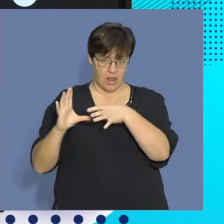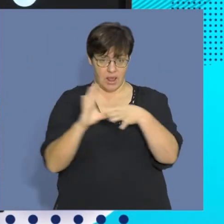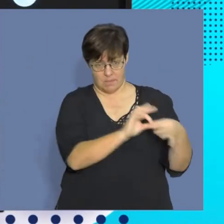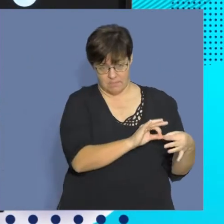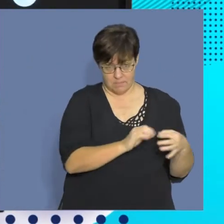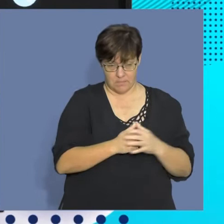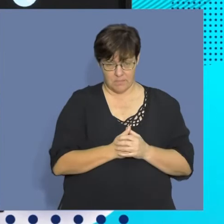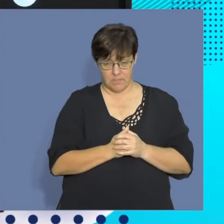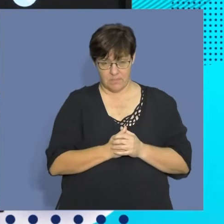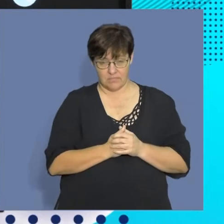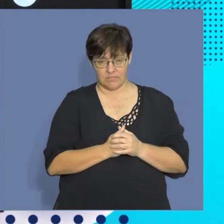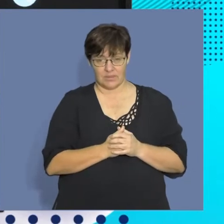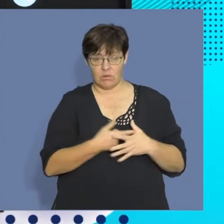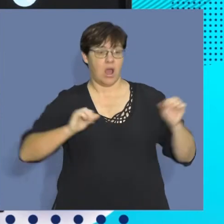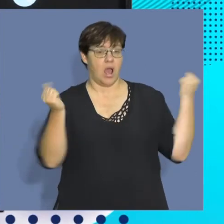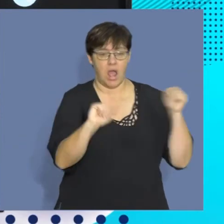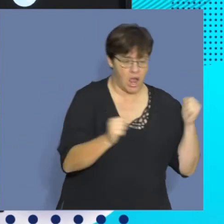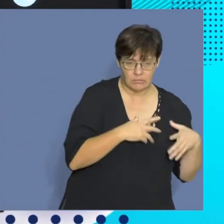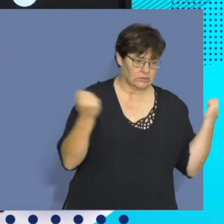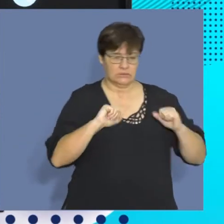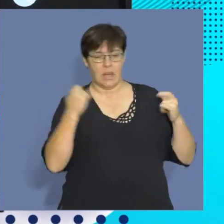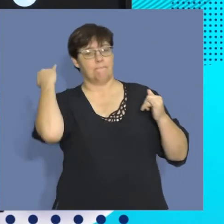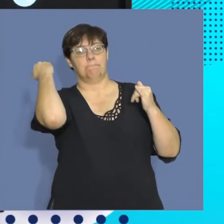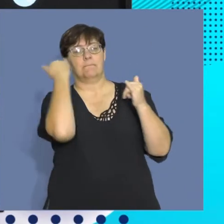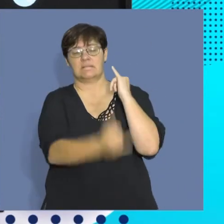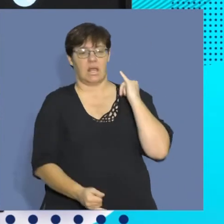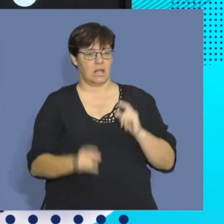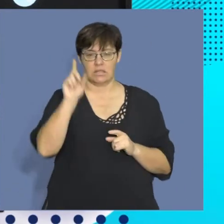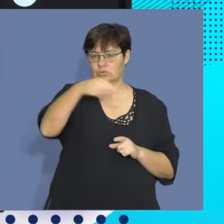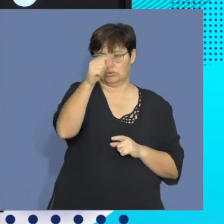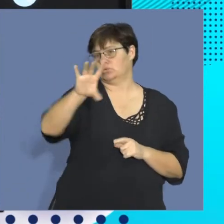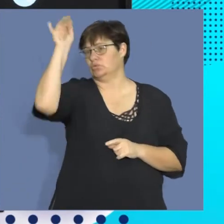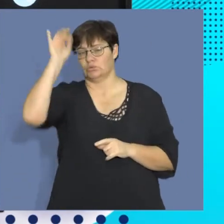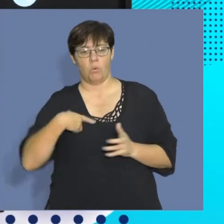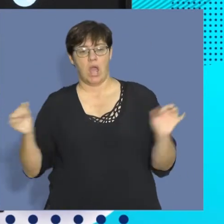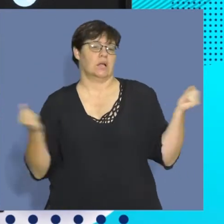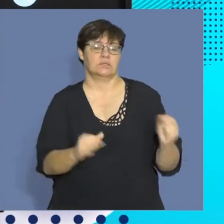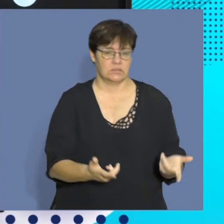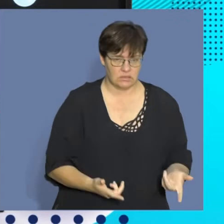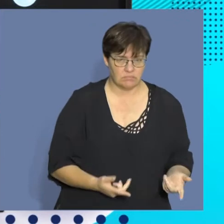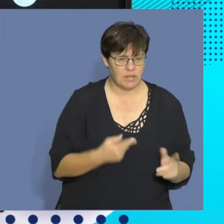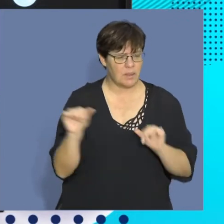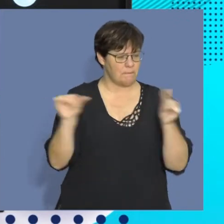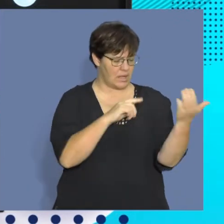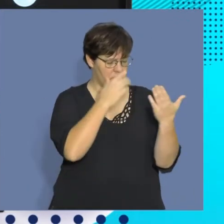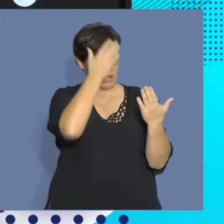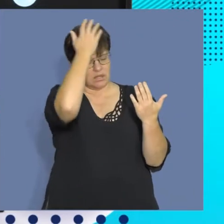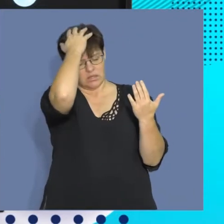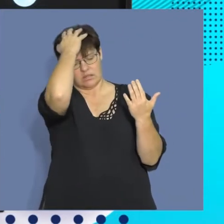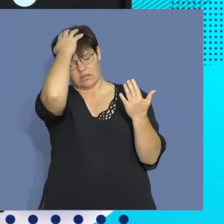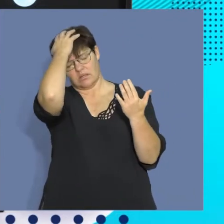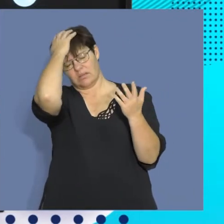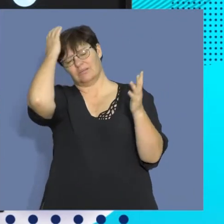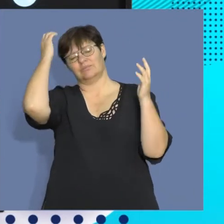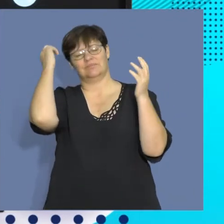1. Often in haste, we get learners that make an incorrect choice. And in reflection, once they've written that